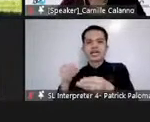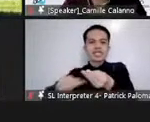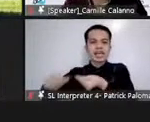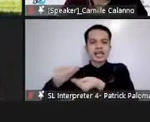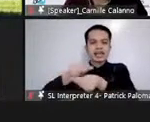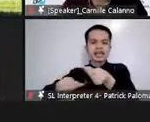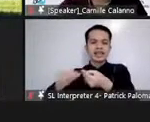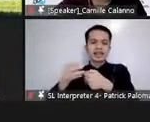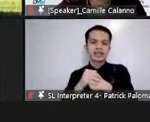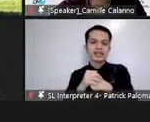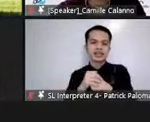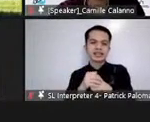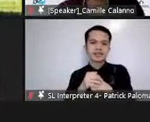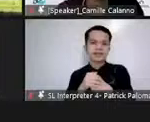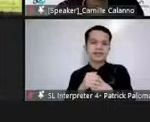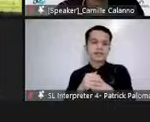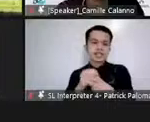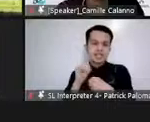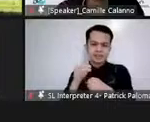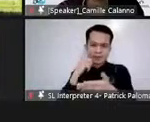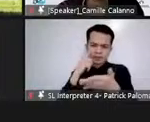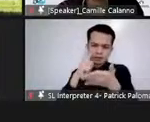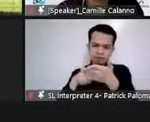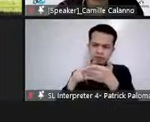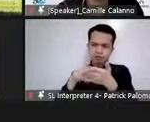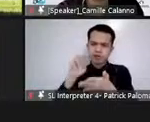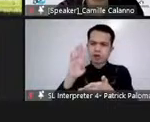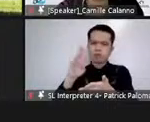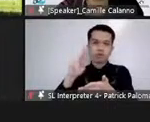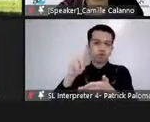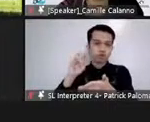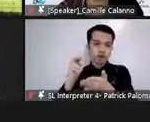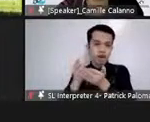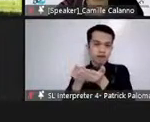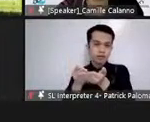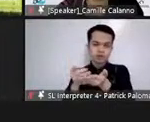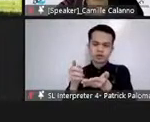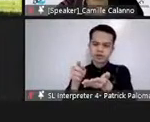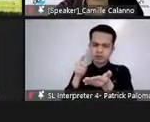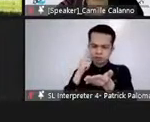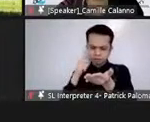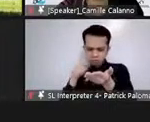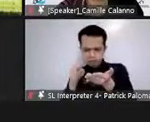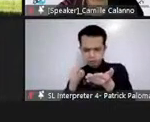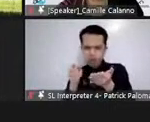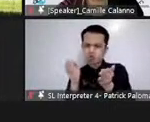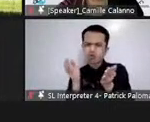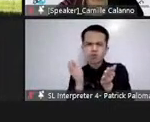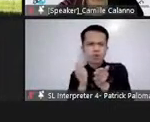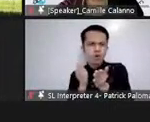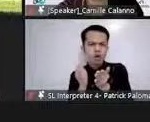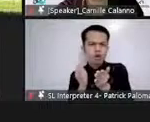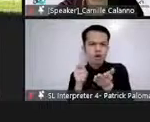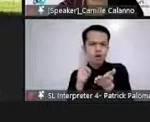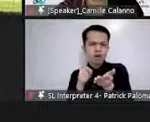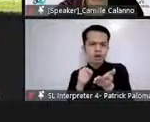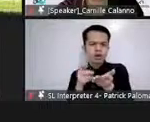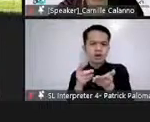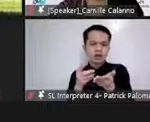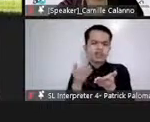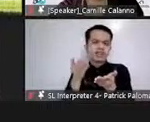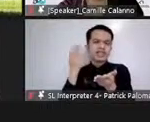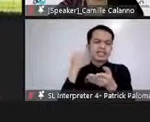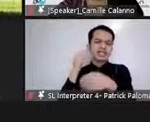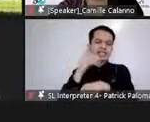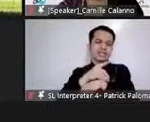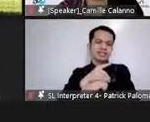And if you examine the Butuan boats, they're quite small, which in the past they